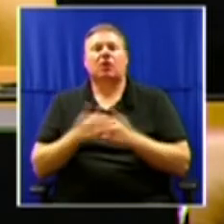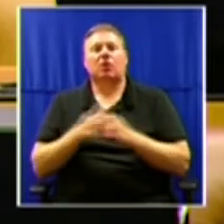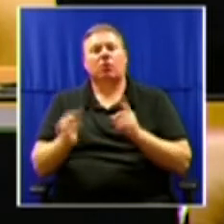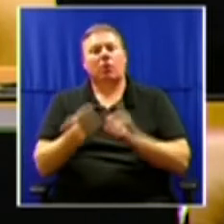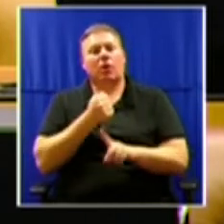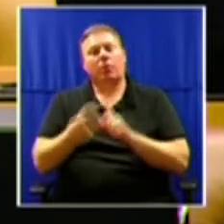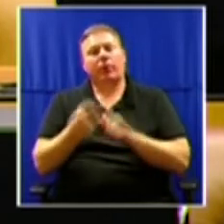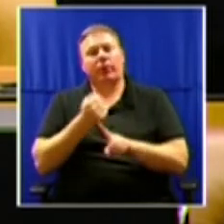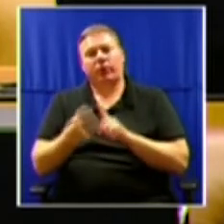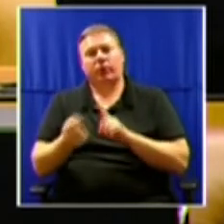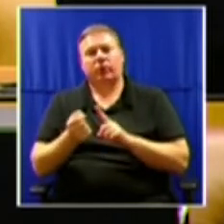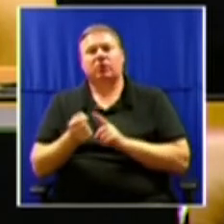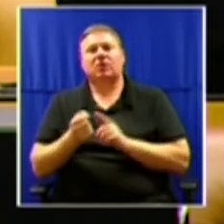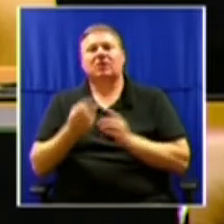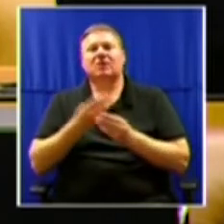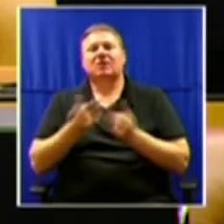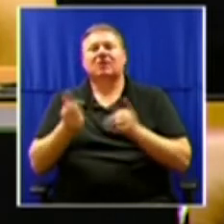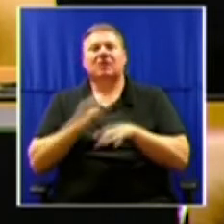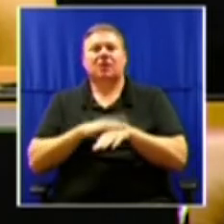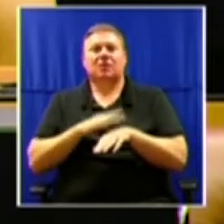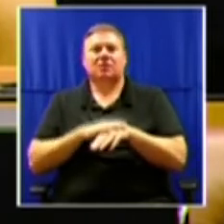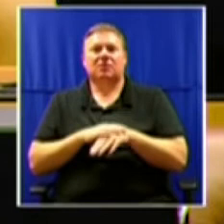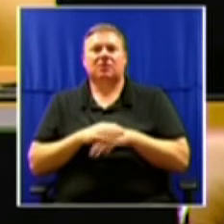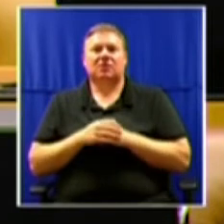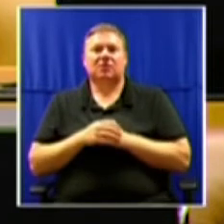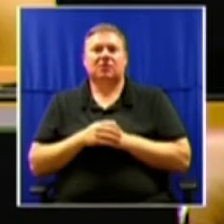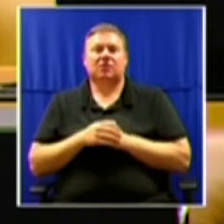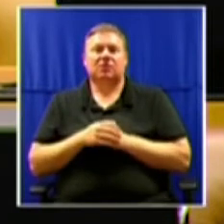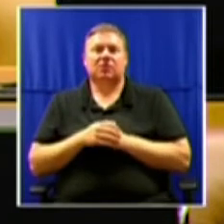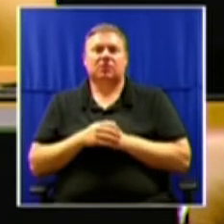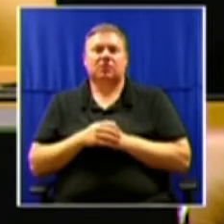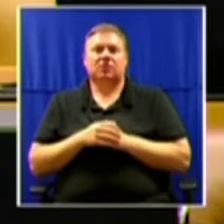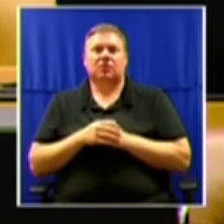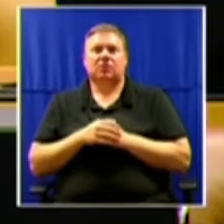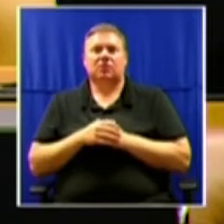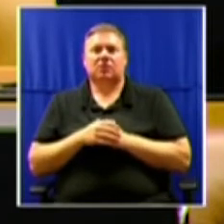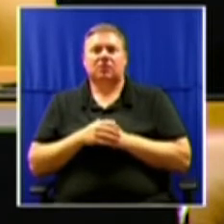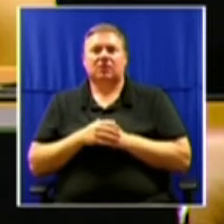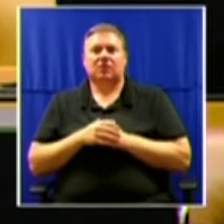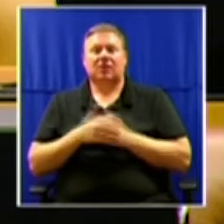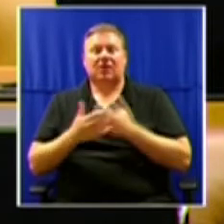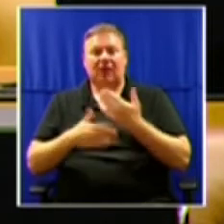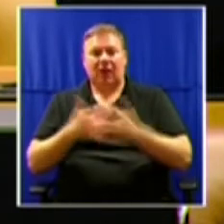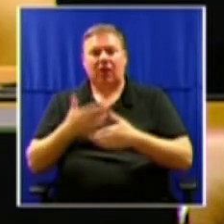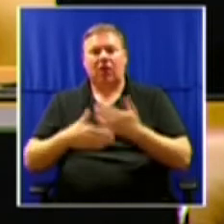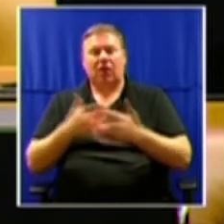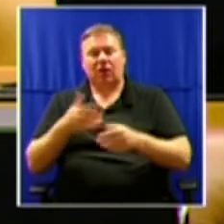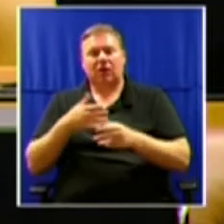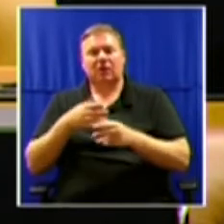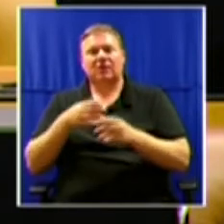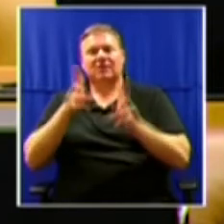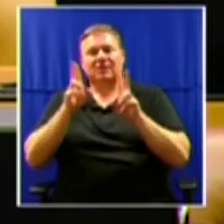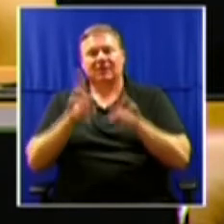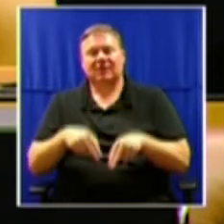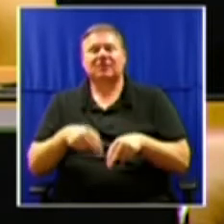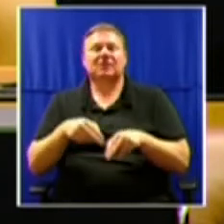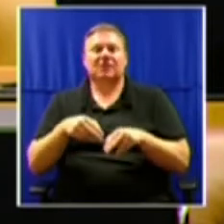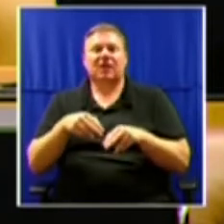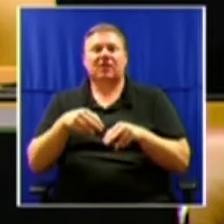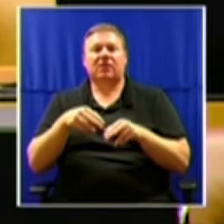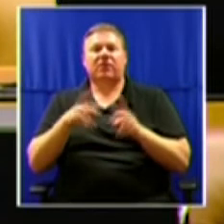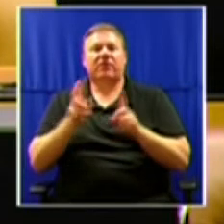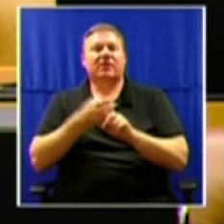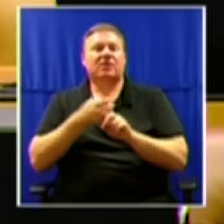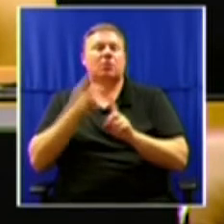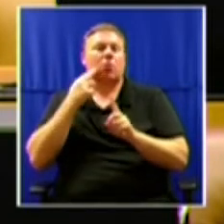abuse sometimes culminating on the death of the victim while we are busy delaying. So